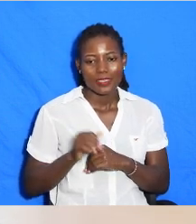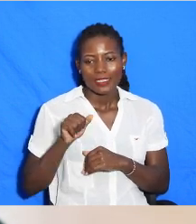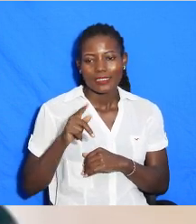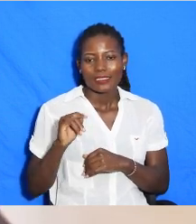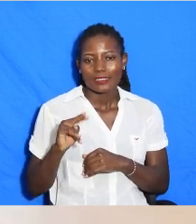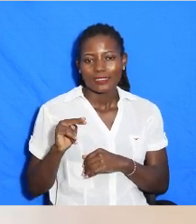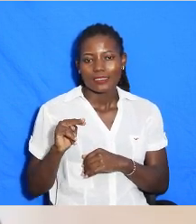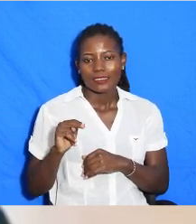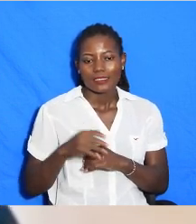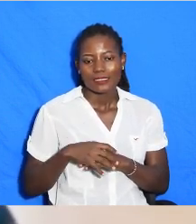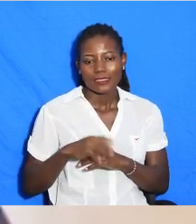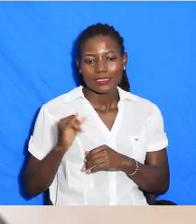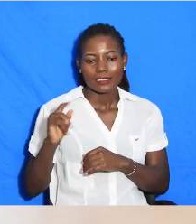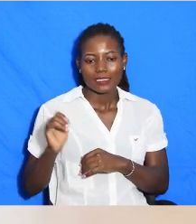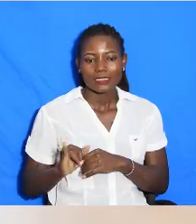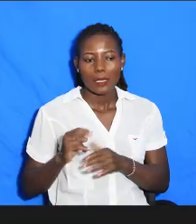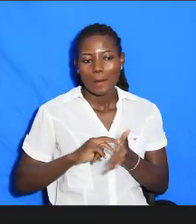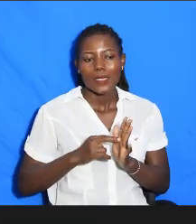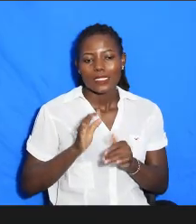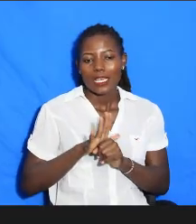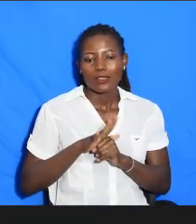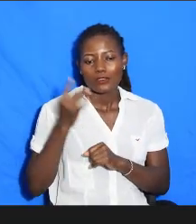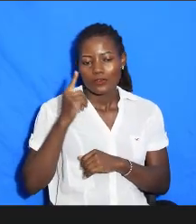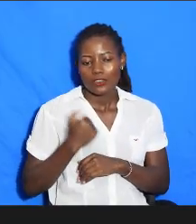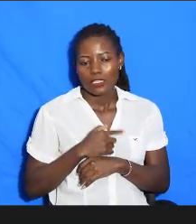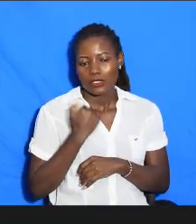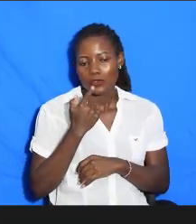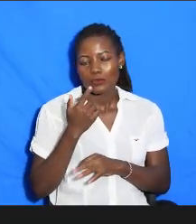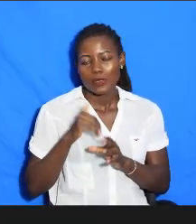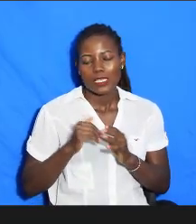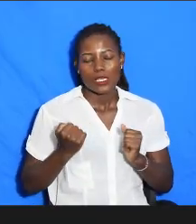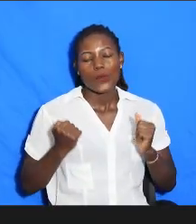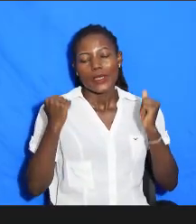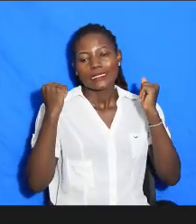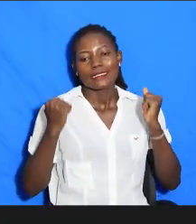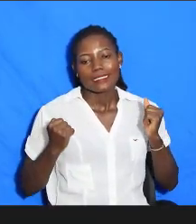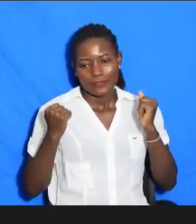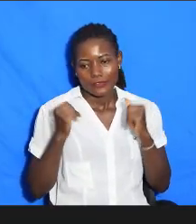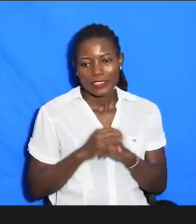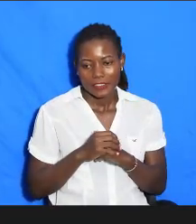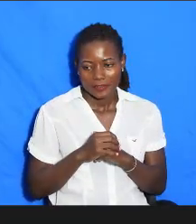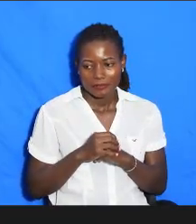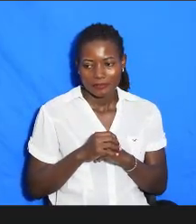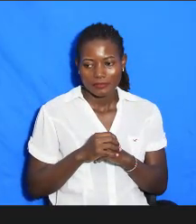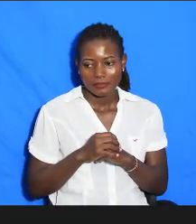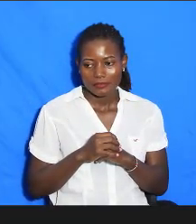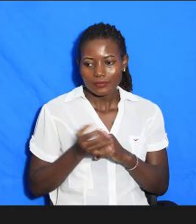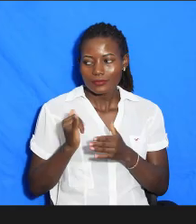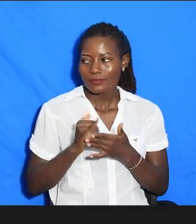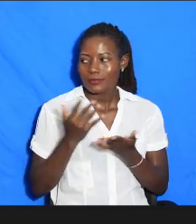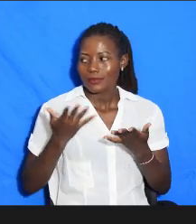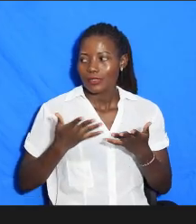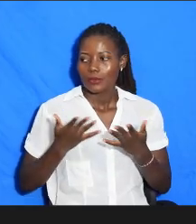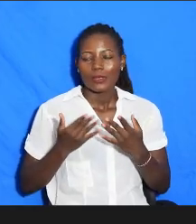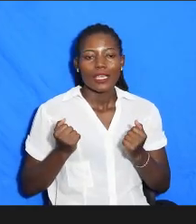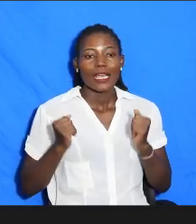who have been in the sport of weightlifting. Yeah, that's where I knew that Ah, it was introduced to okay. me for in track